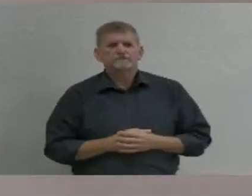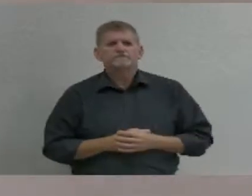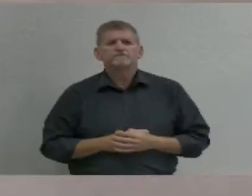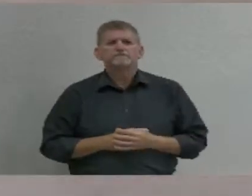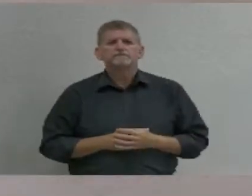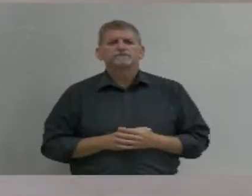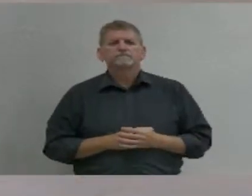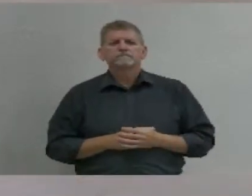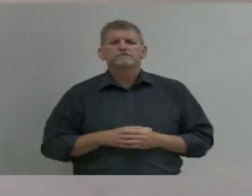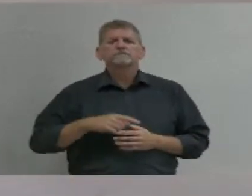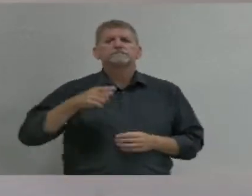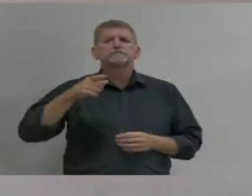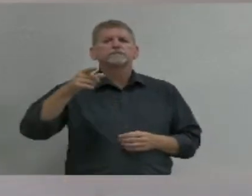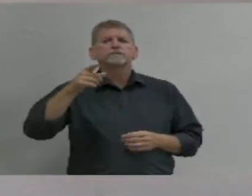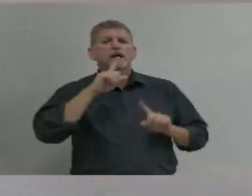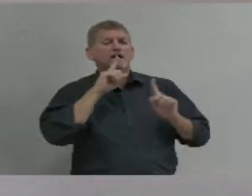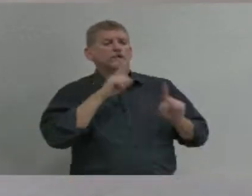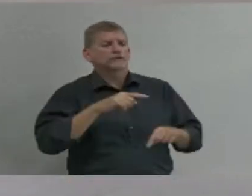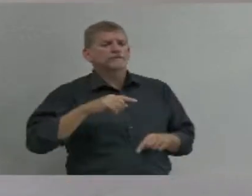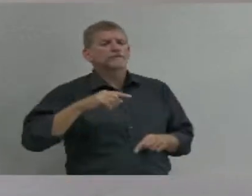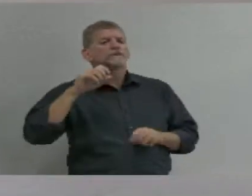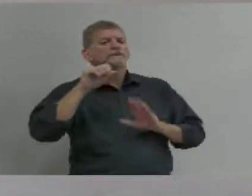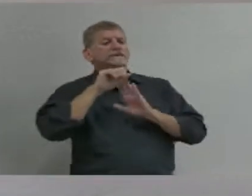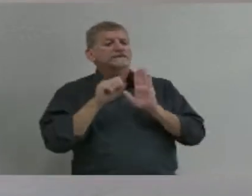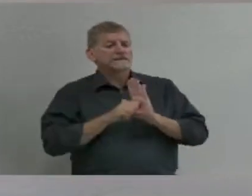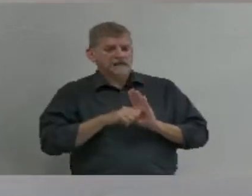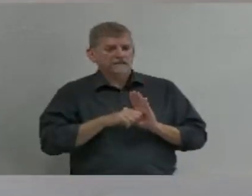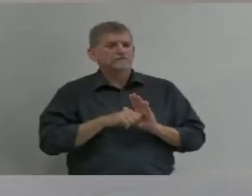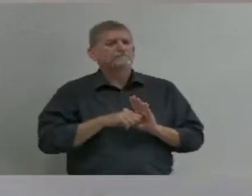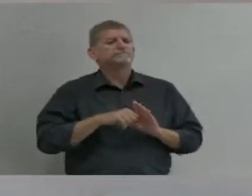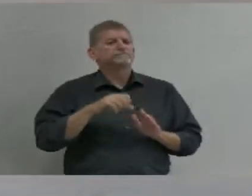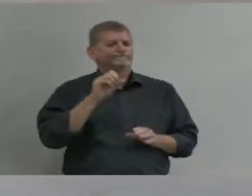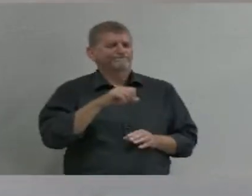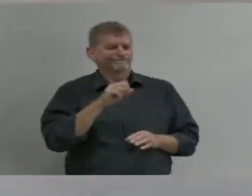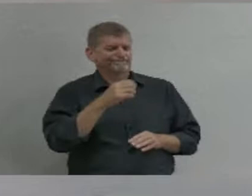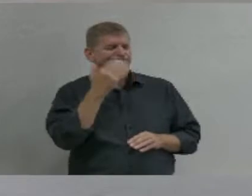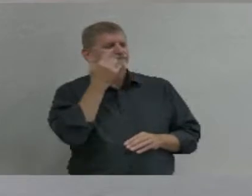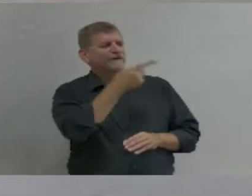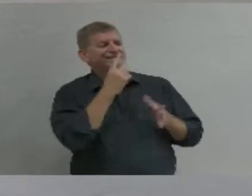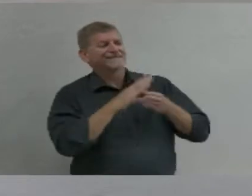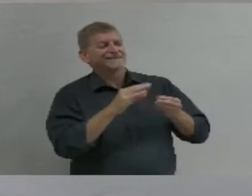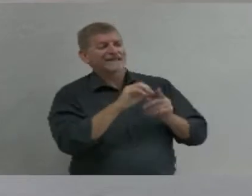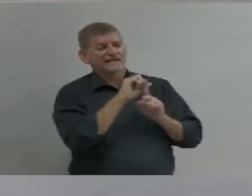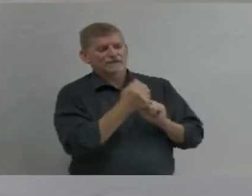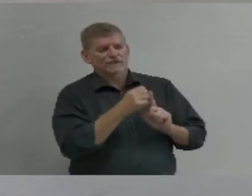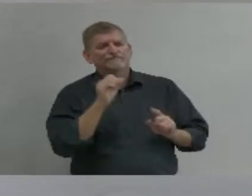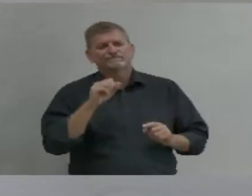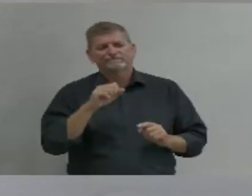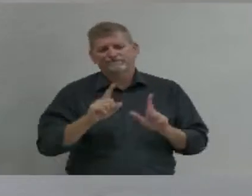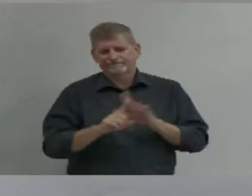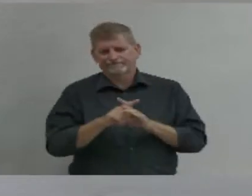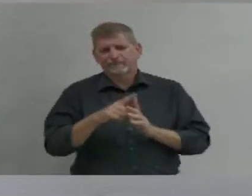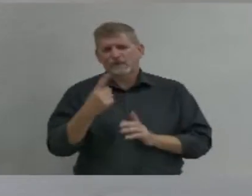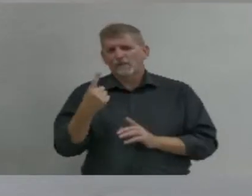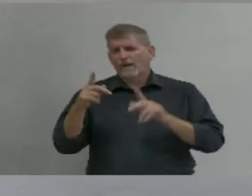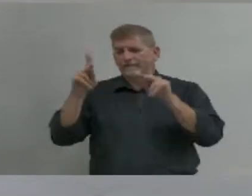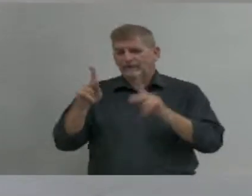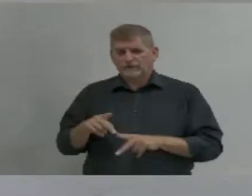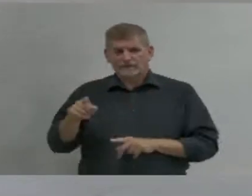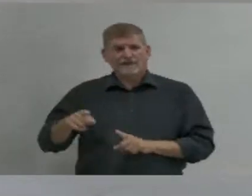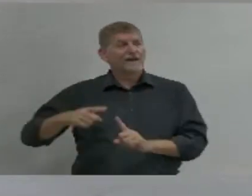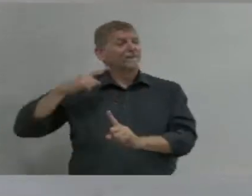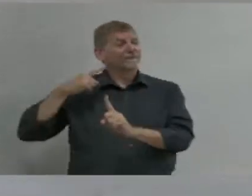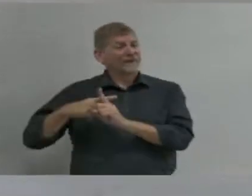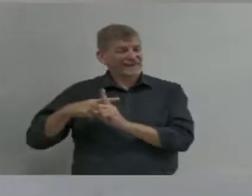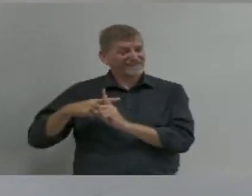come up where we've had an individual test positive and then test